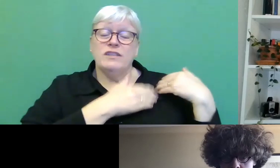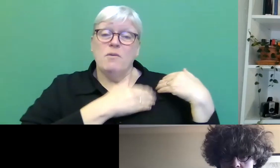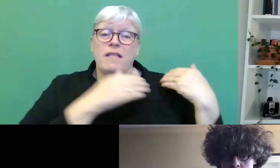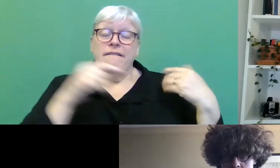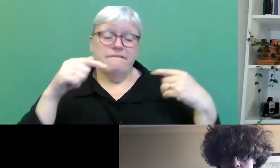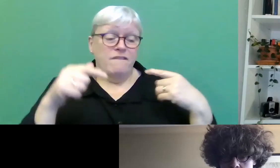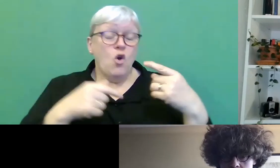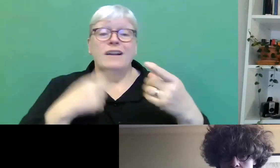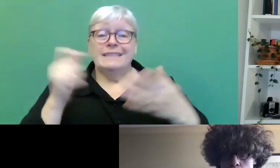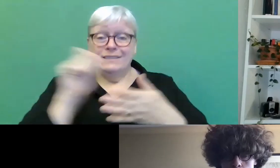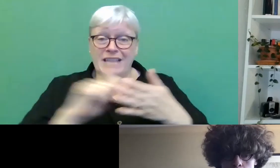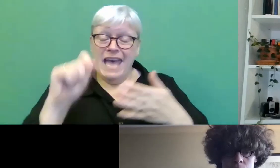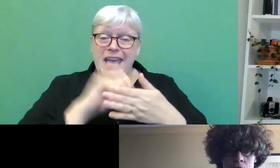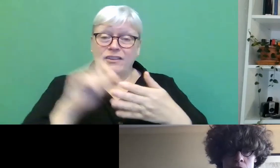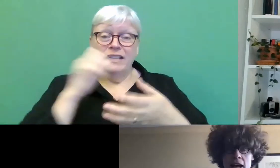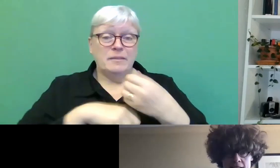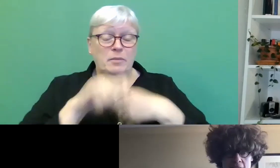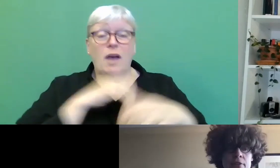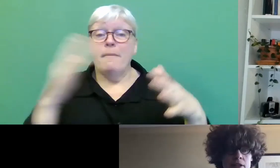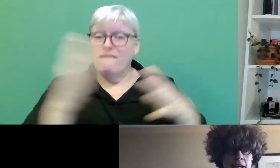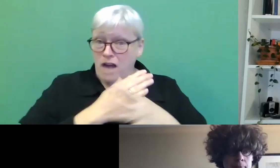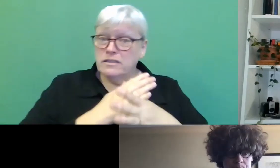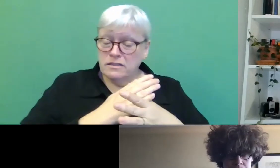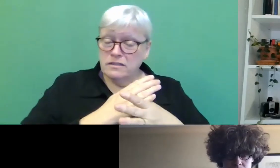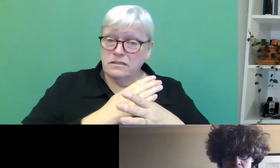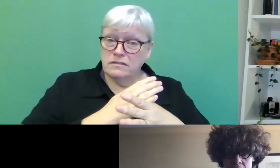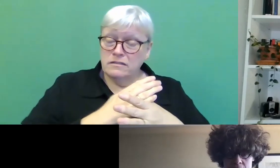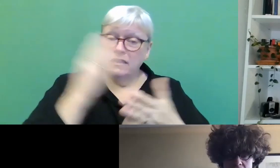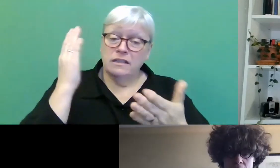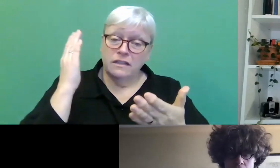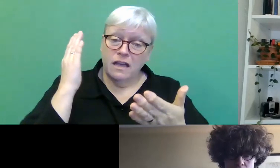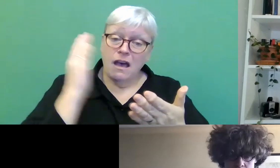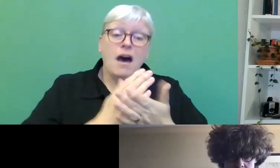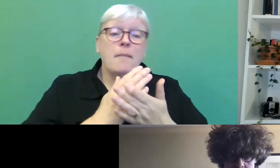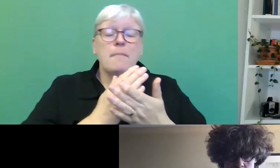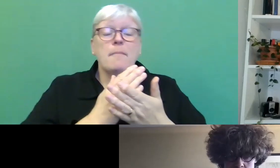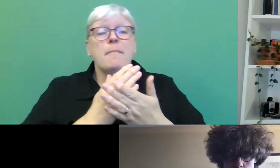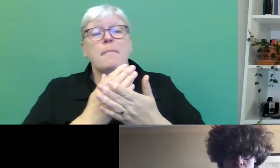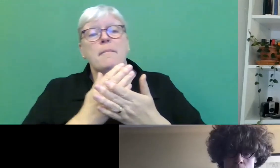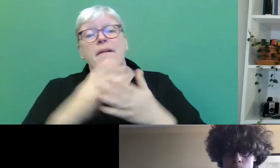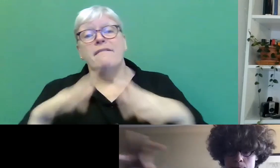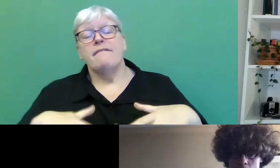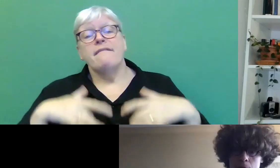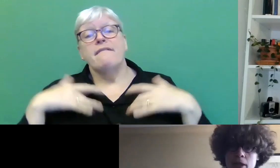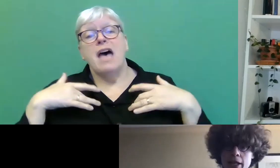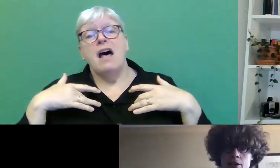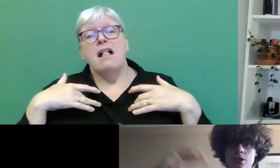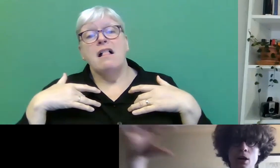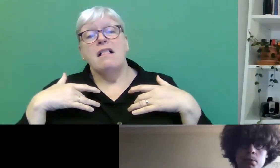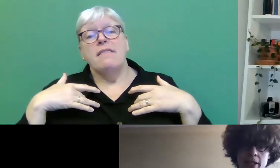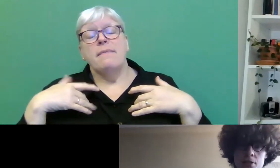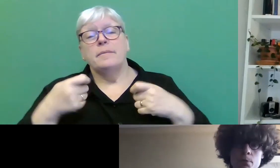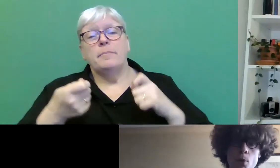diary entries coming out first and foremost. And I definitely, as I say, I felt these diary entries were then going to be manipulated